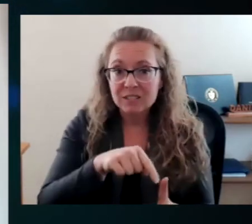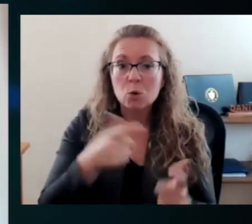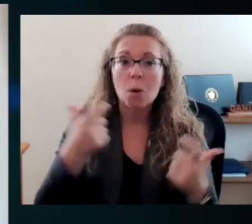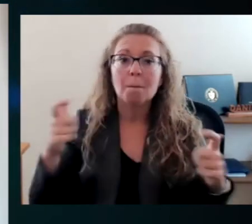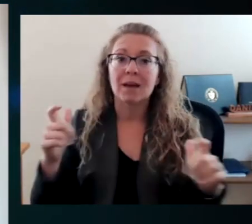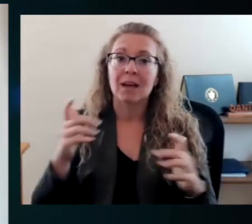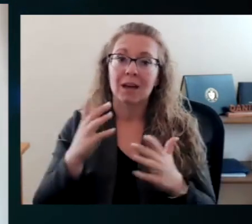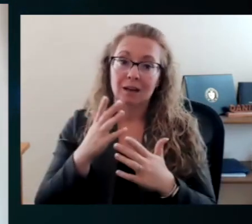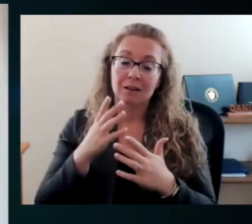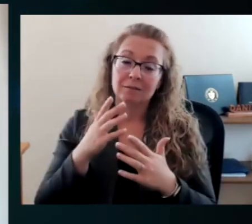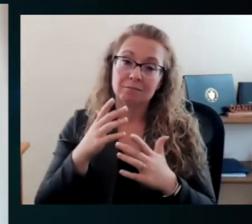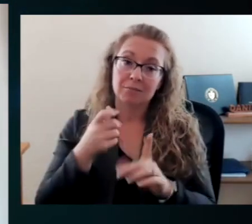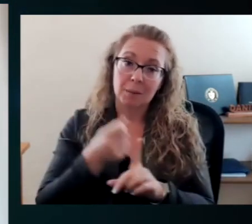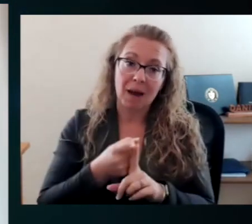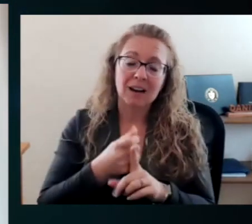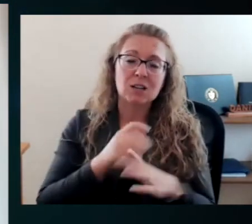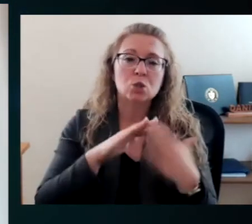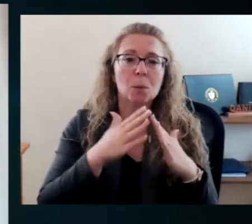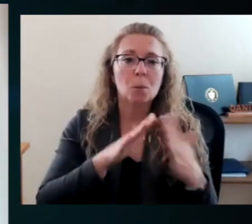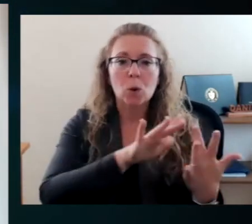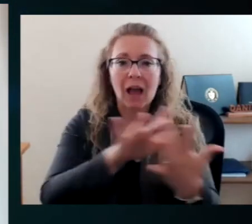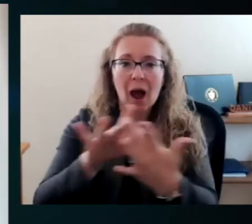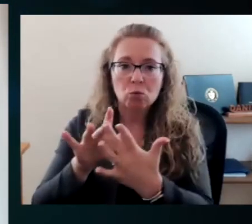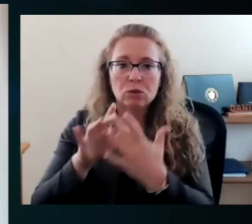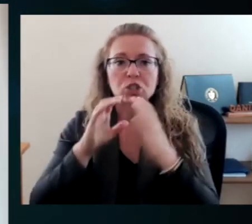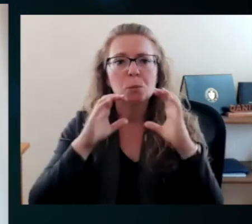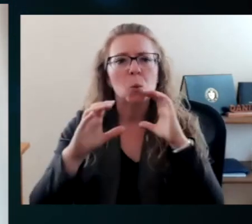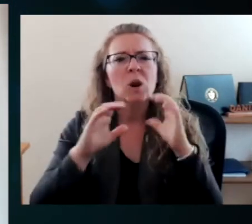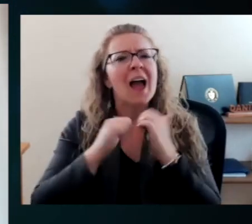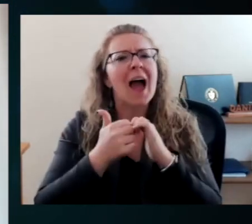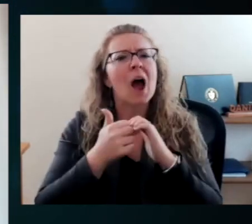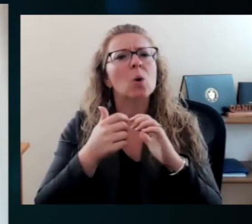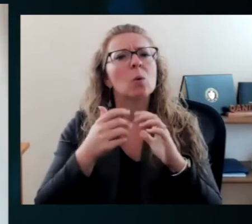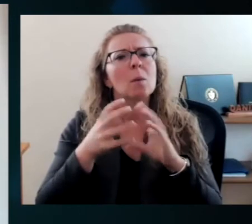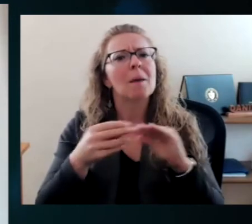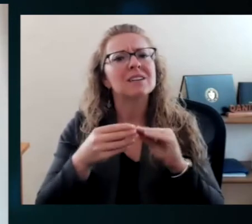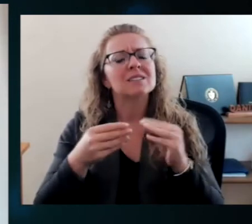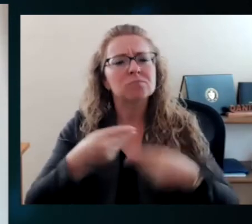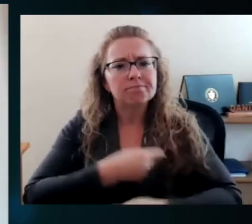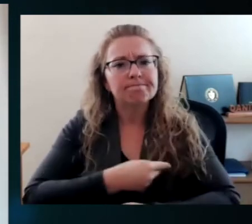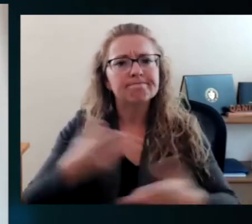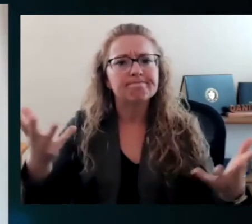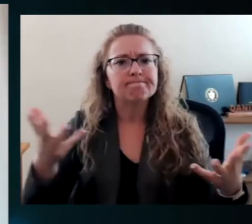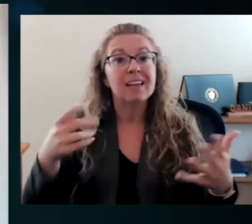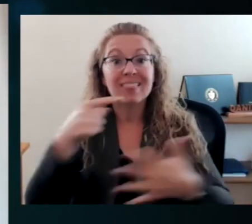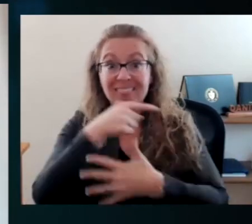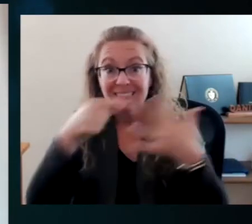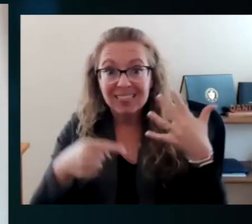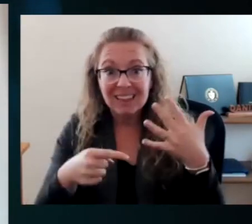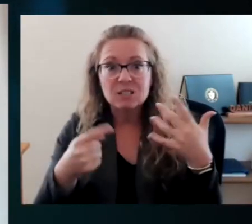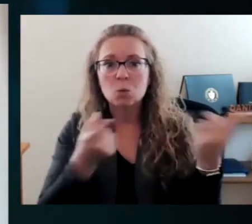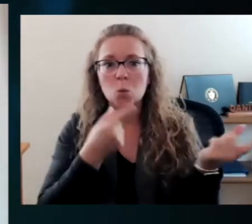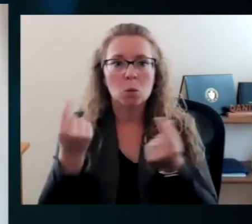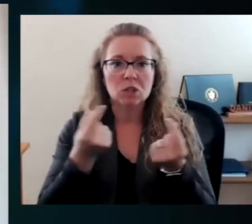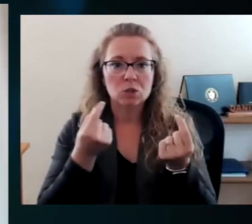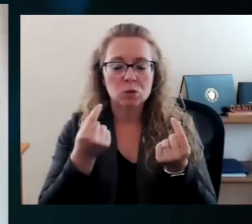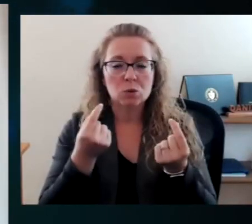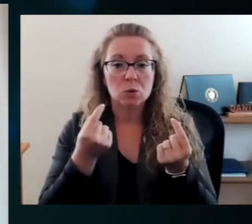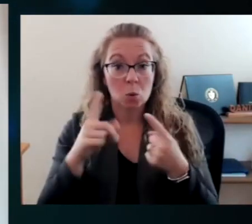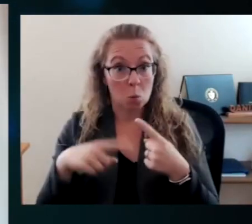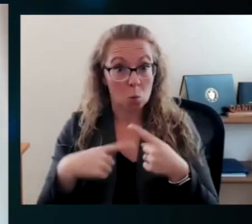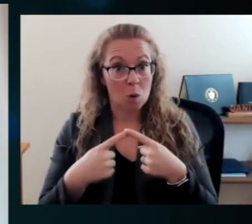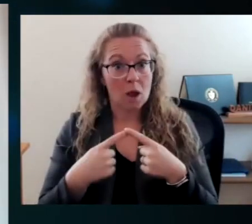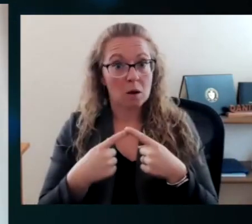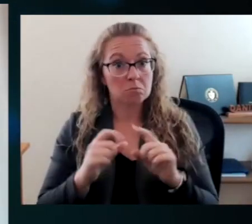outreach, communications, like how do we get the message out that these are the things we can do. And I feel like once we're able to